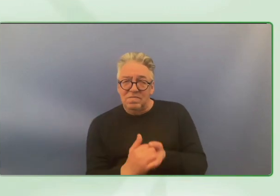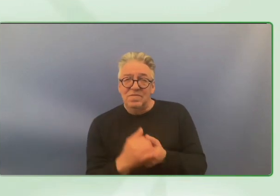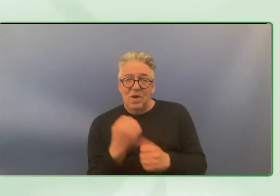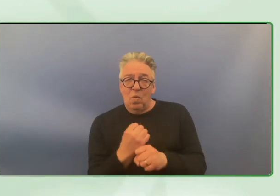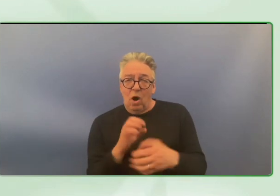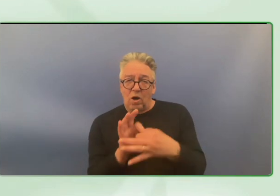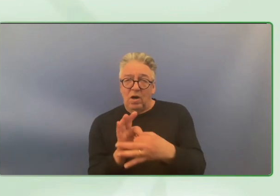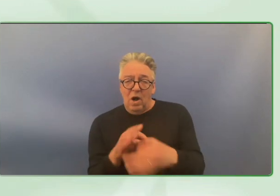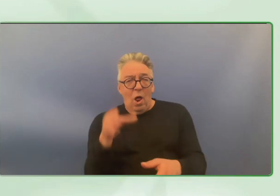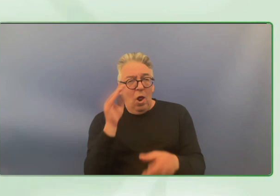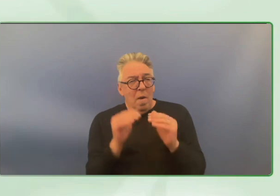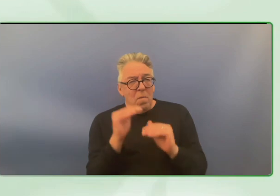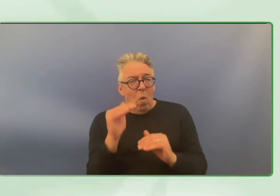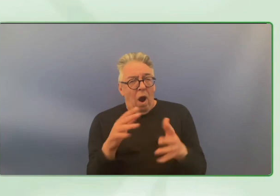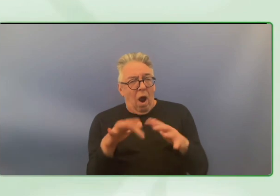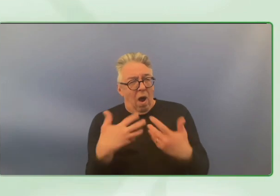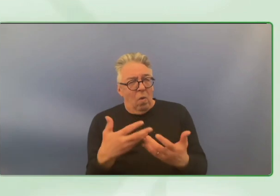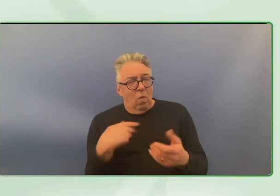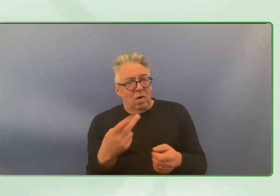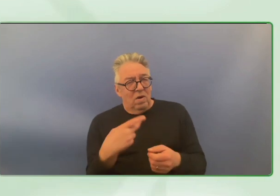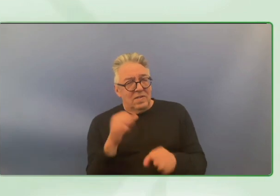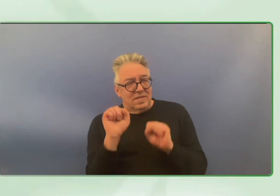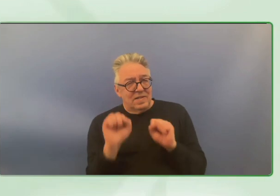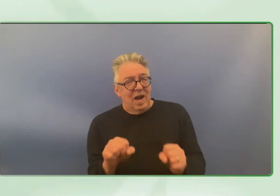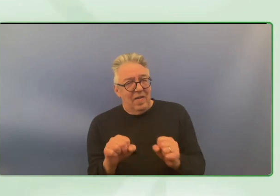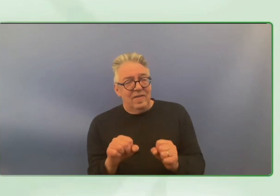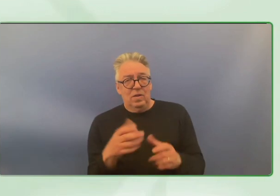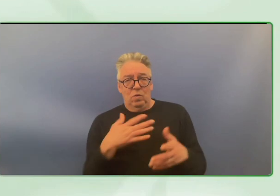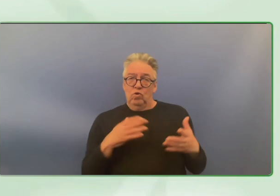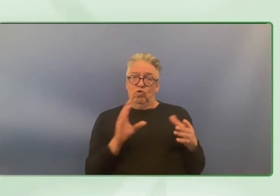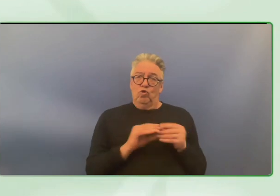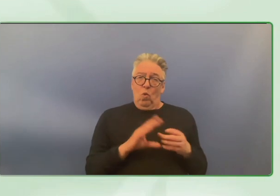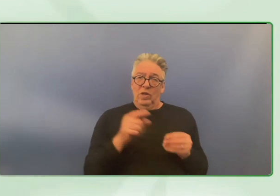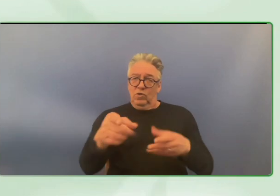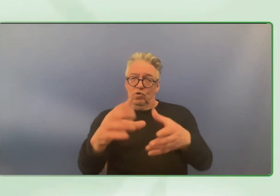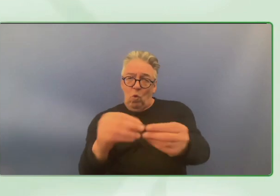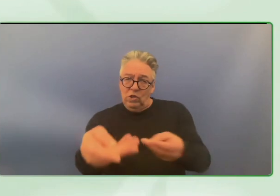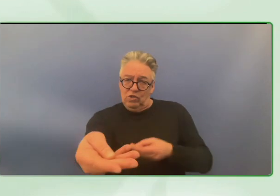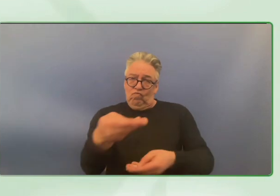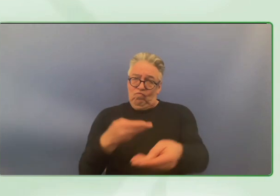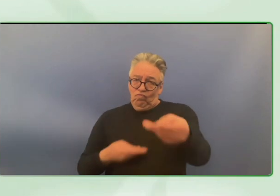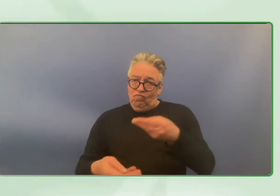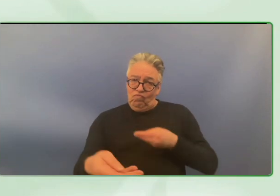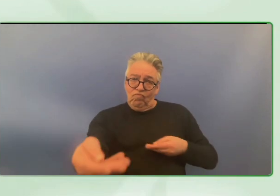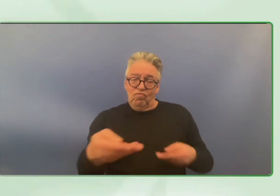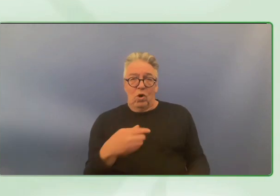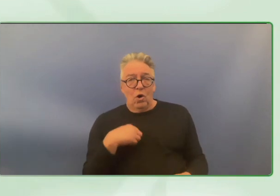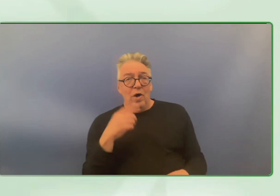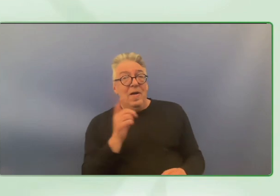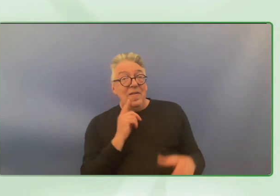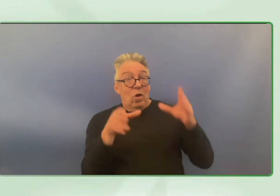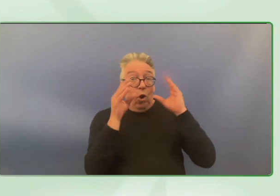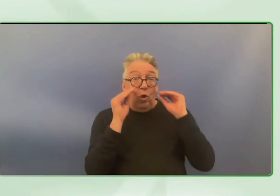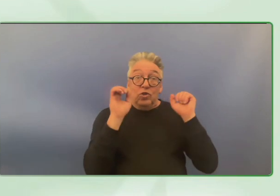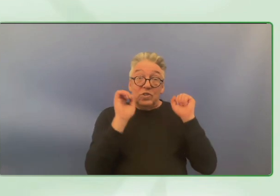about how we could, share our stories, and our deaf learners can learn how to tell